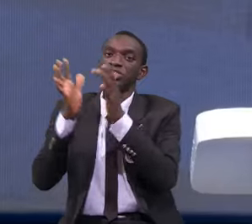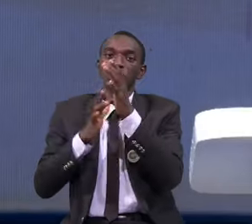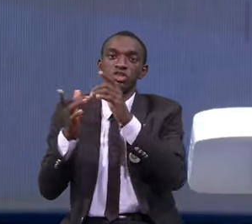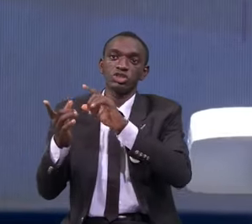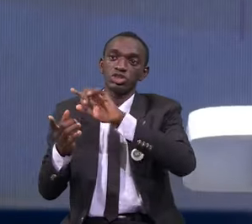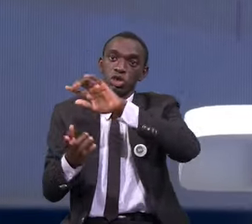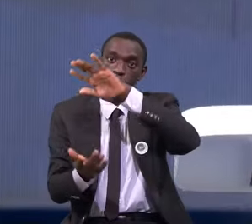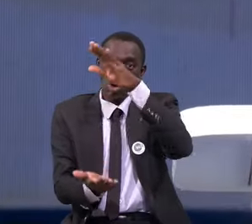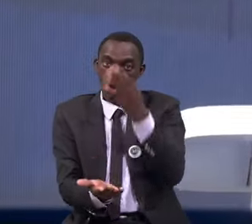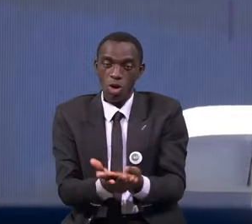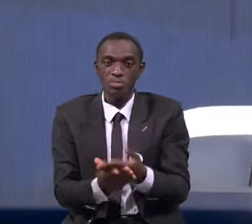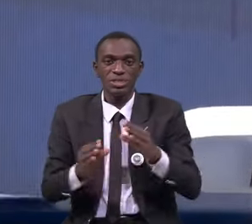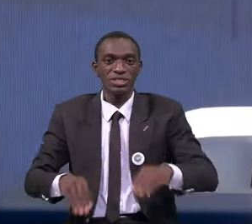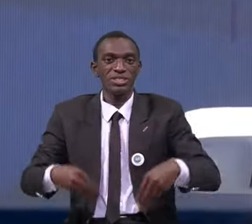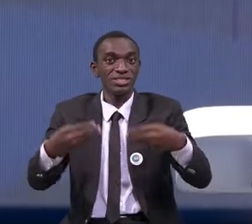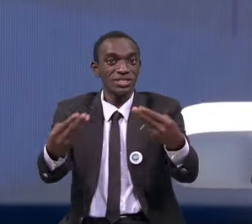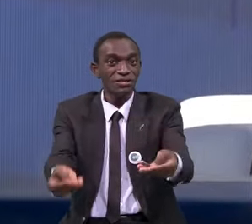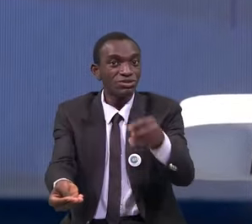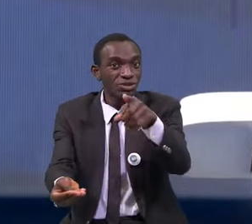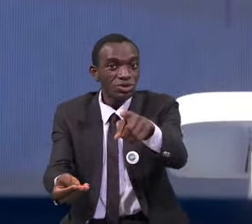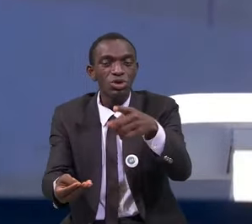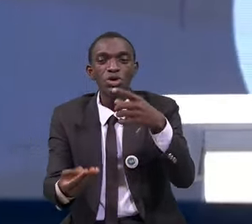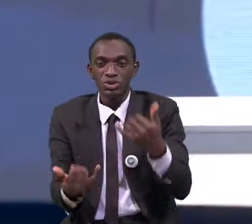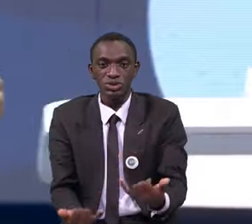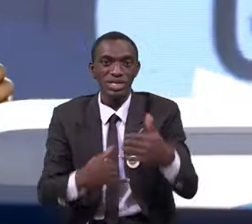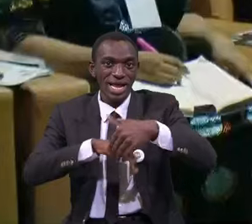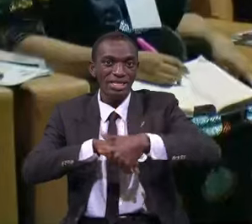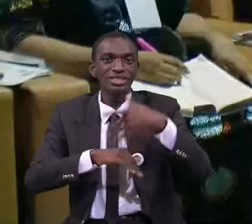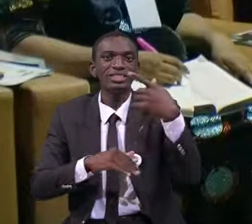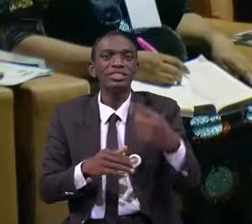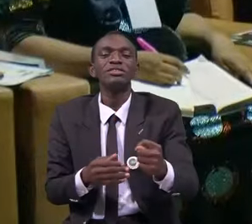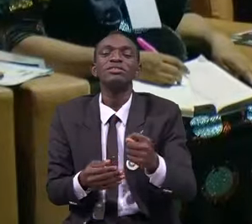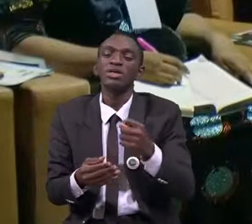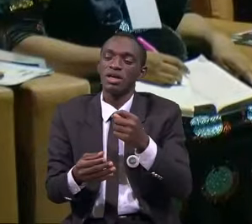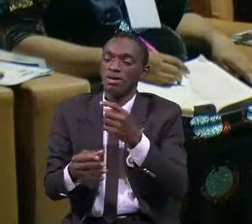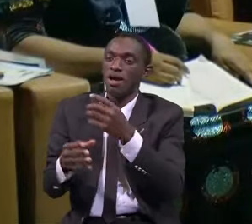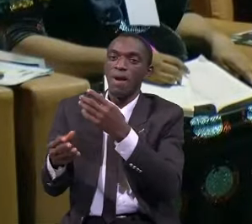you tonight the breadwinner of your life.